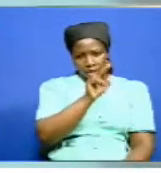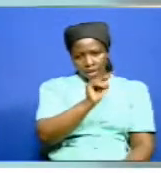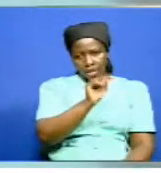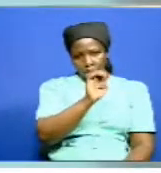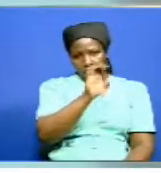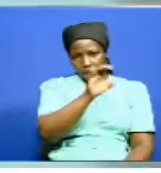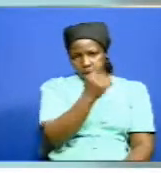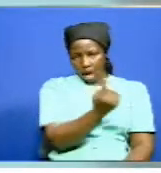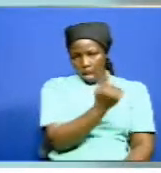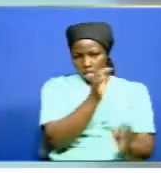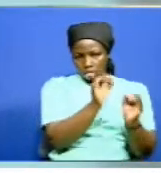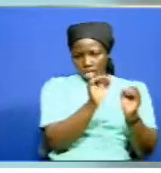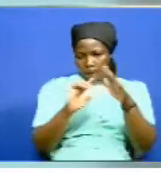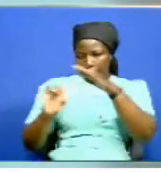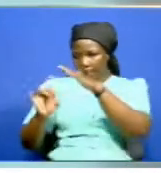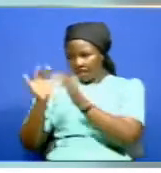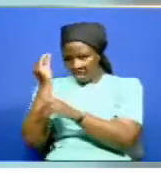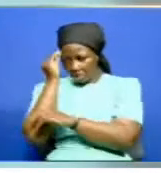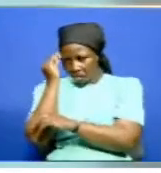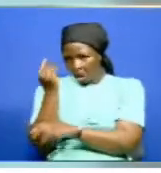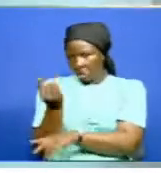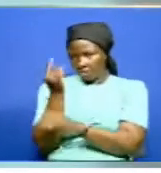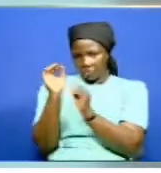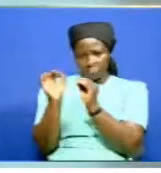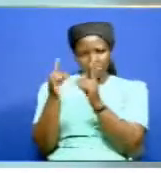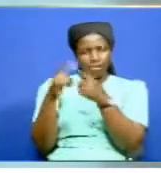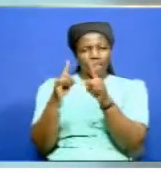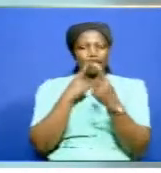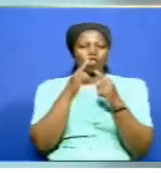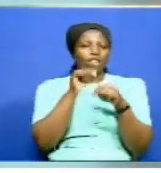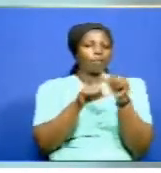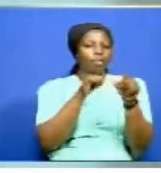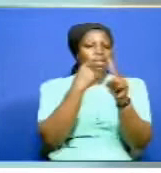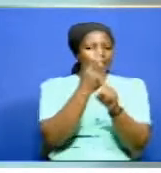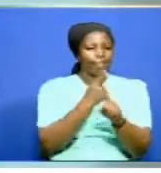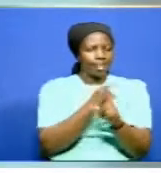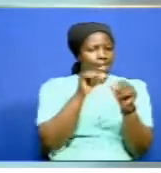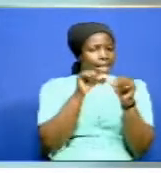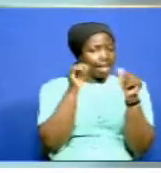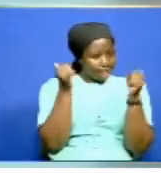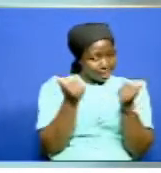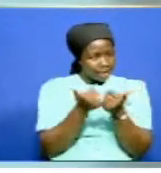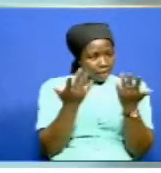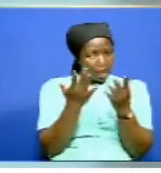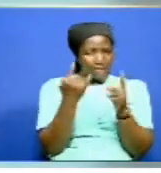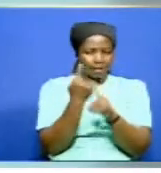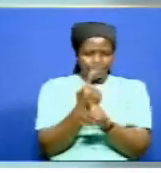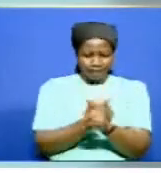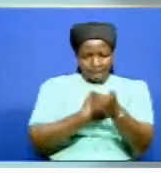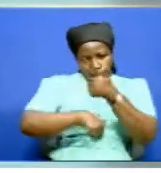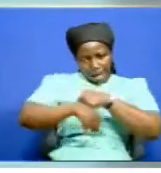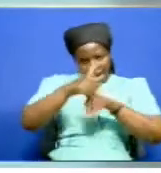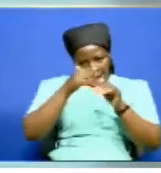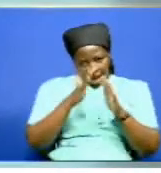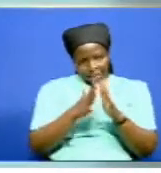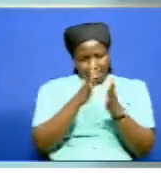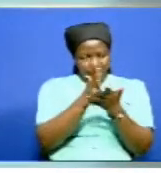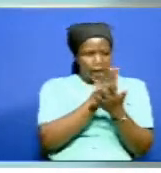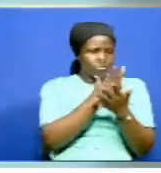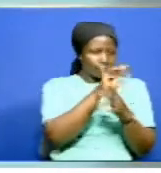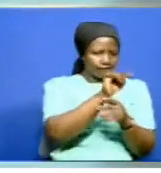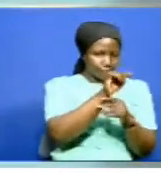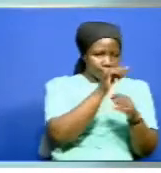or Ministry of Education on its own. We are talking about a multi-agency where there are several players, some of them agencies of the